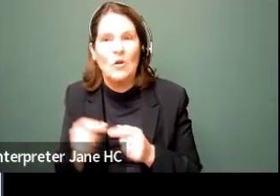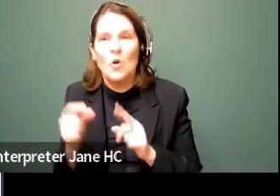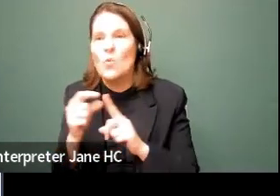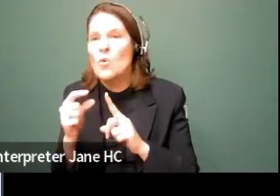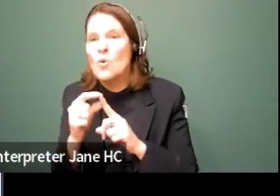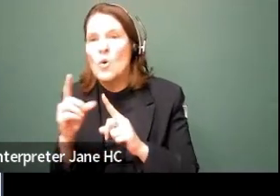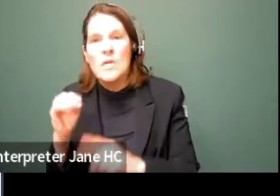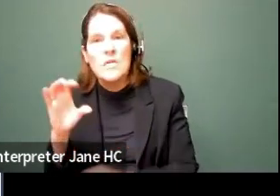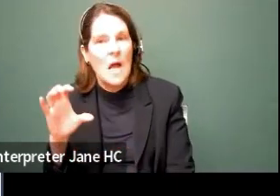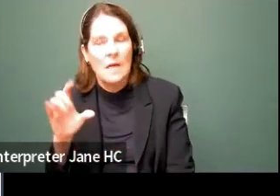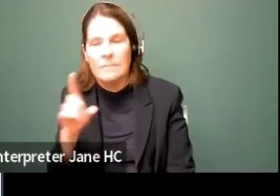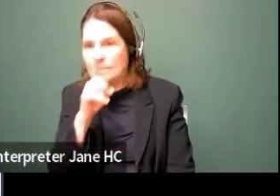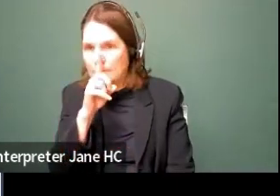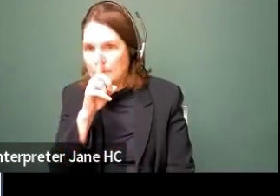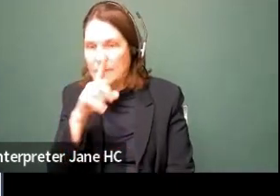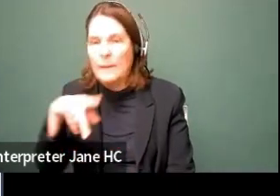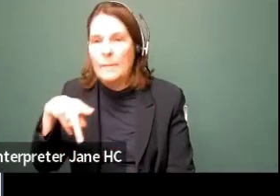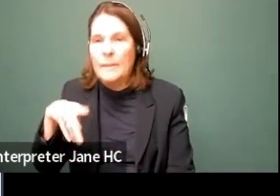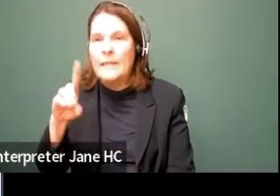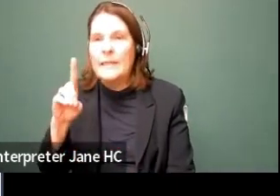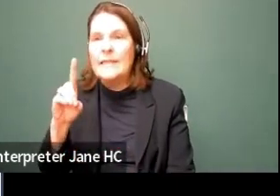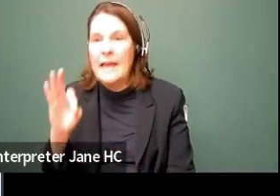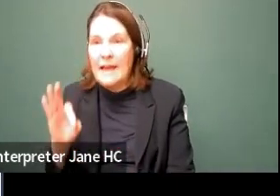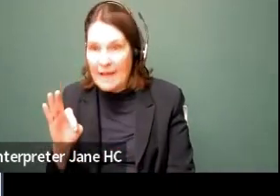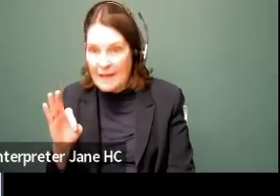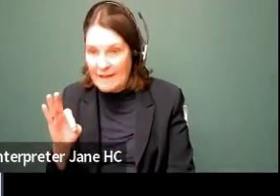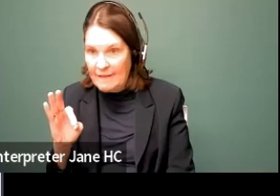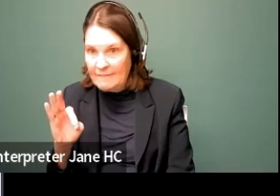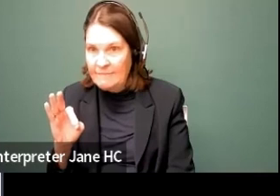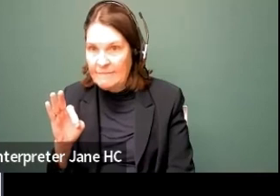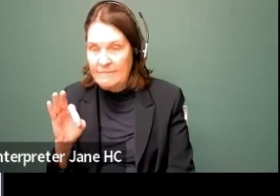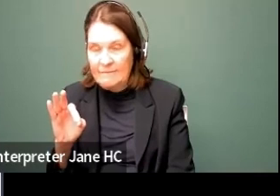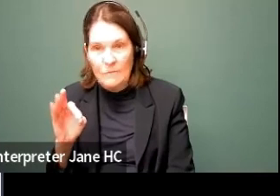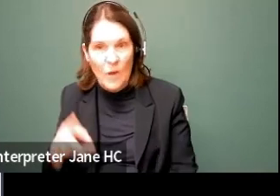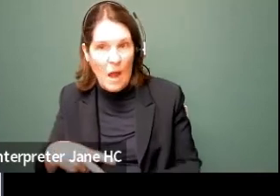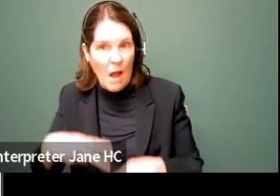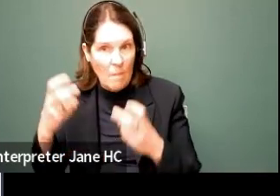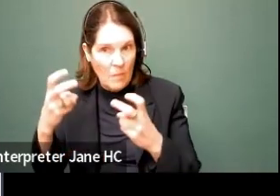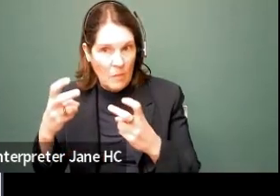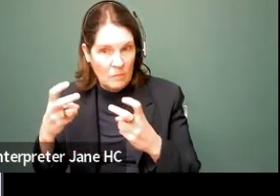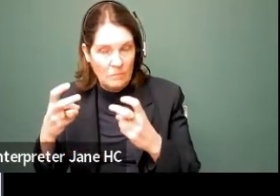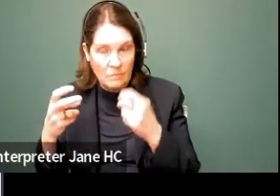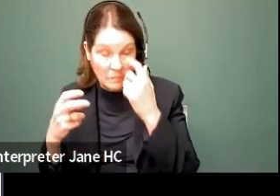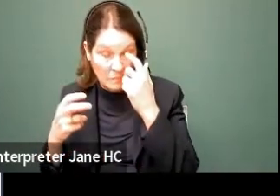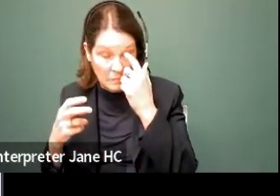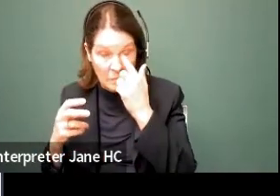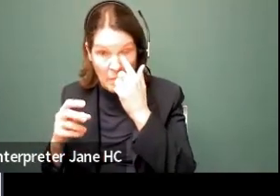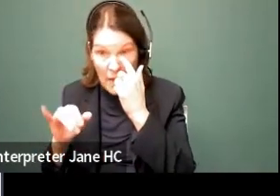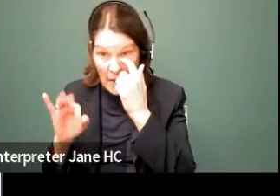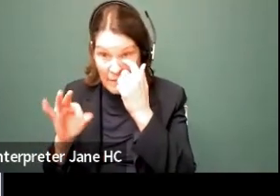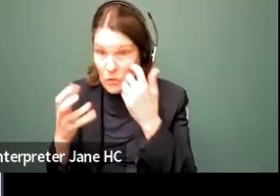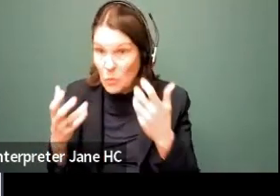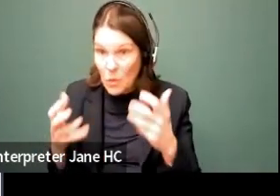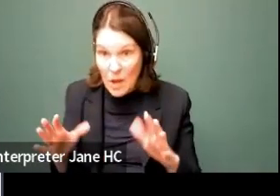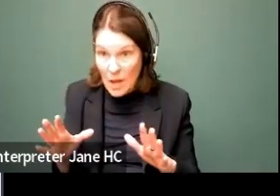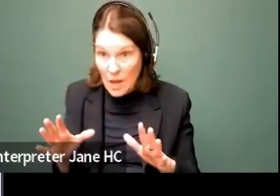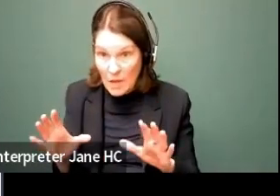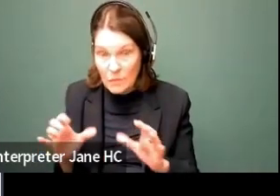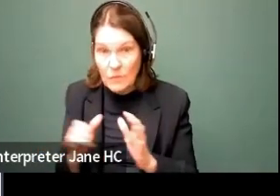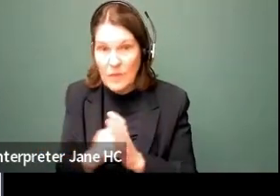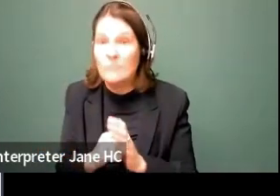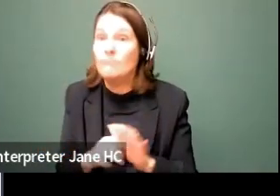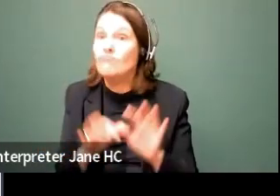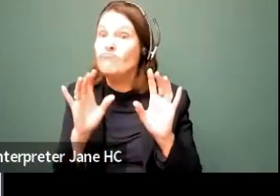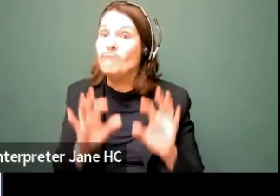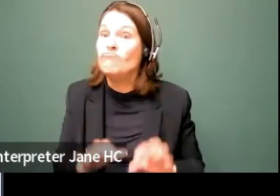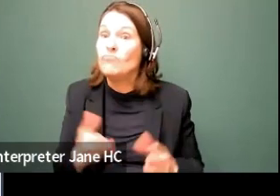document. It has to be a PDF. Or if you don't want to do that, you can just type